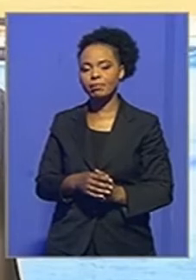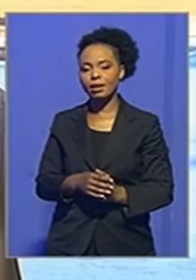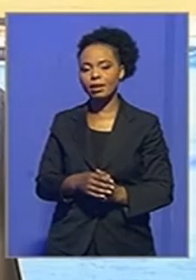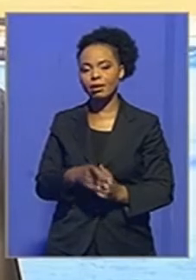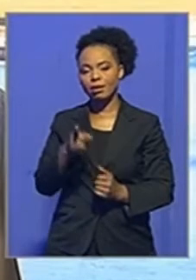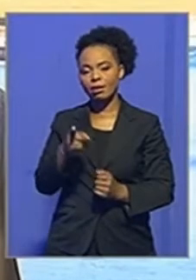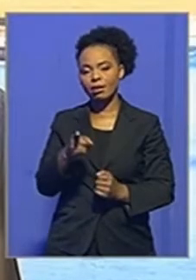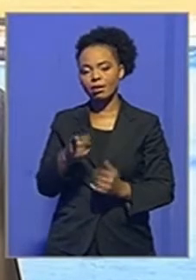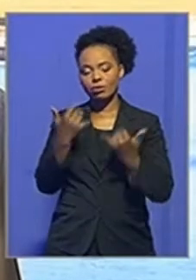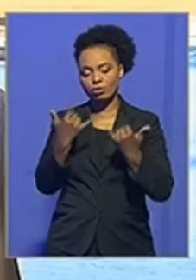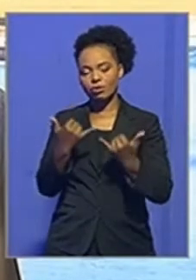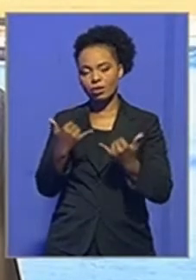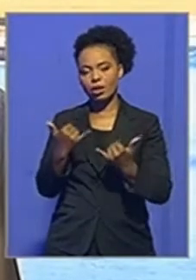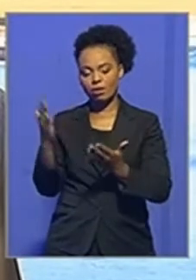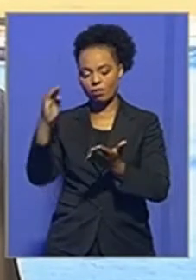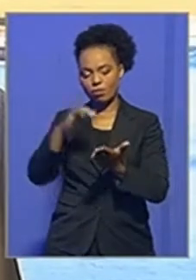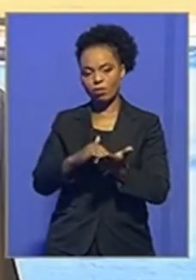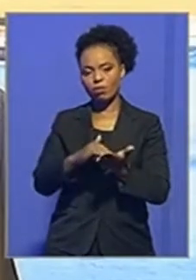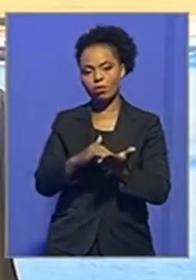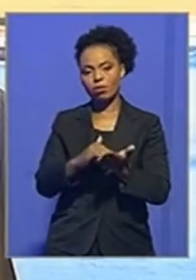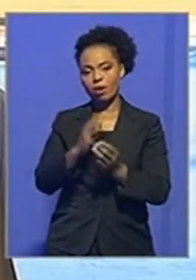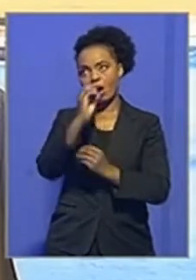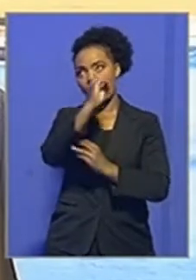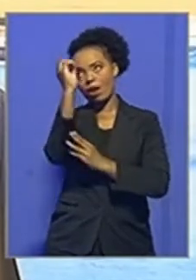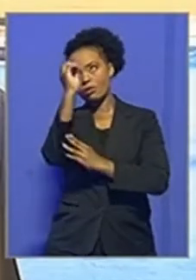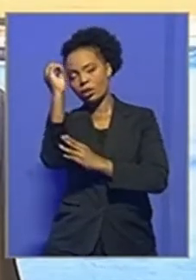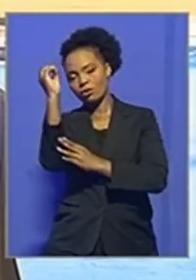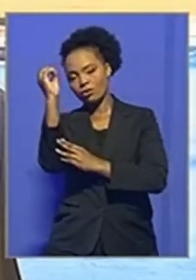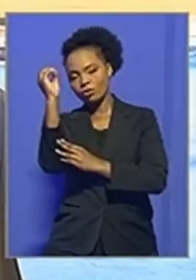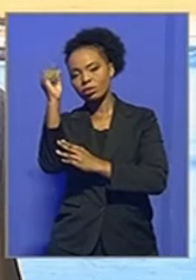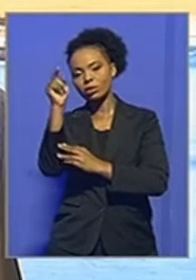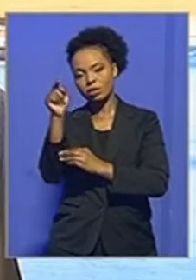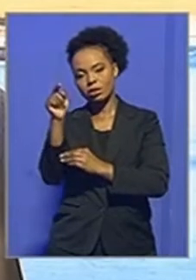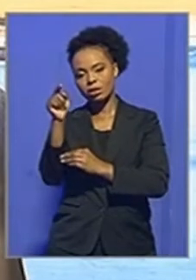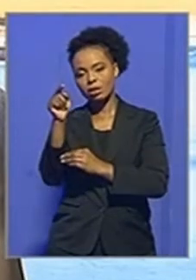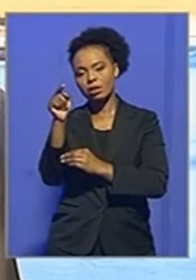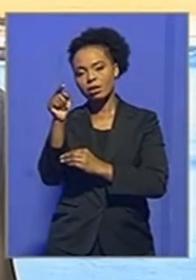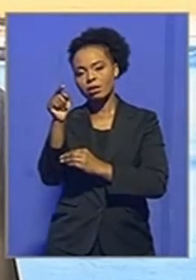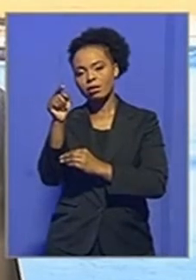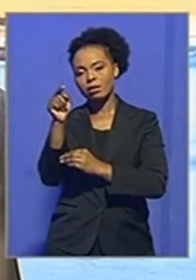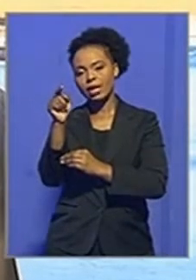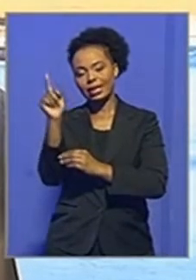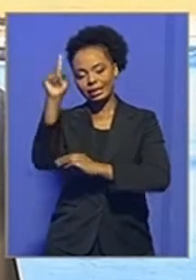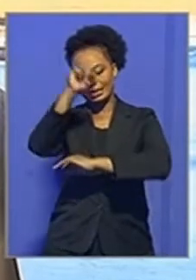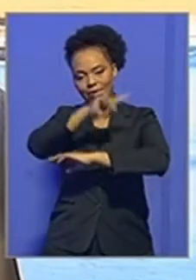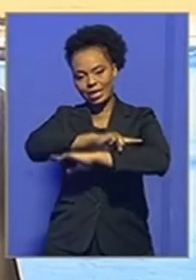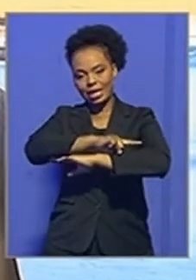this afternoon, where we hope we'll lie in state for a couple of days so that